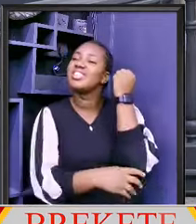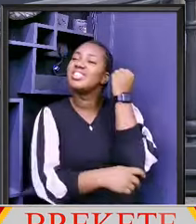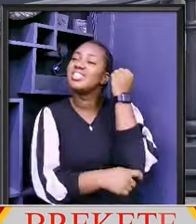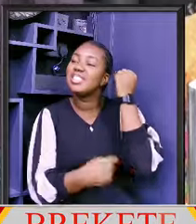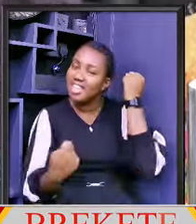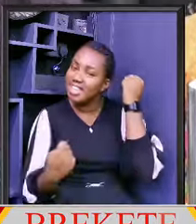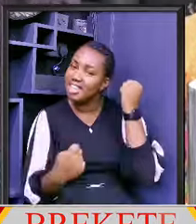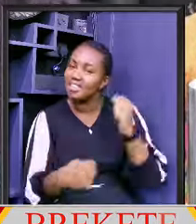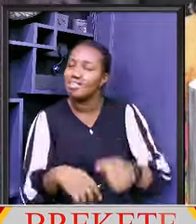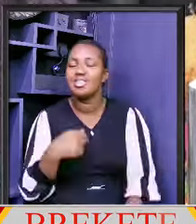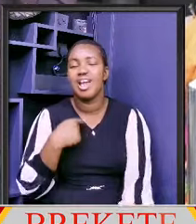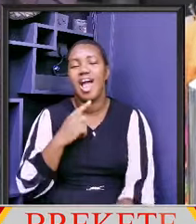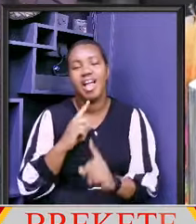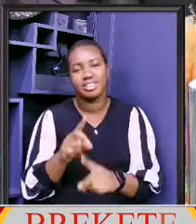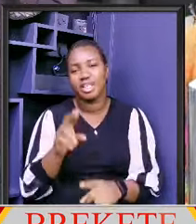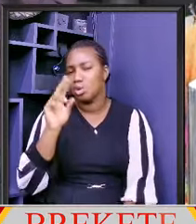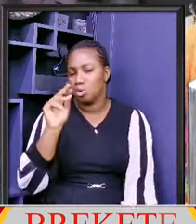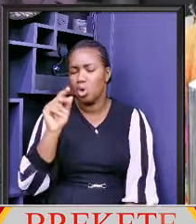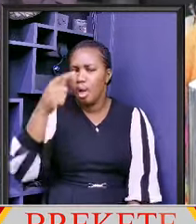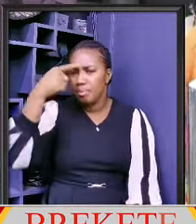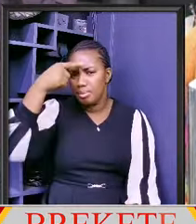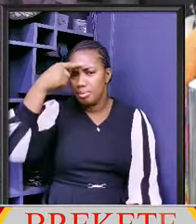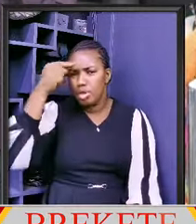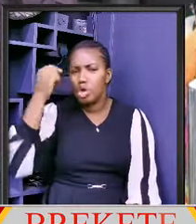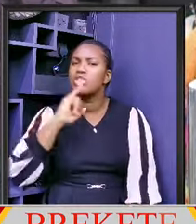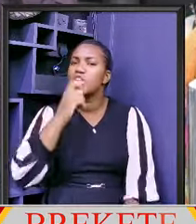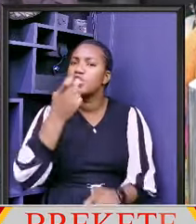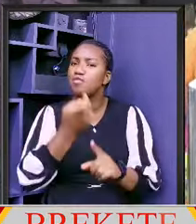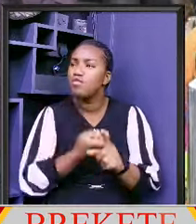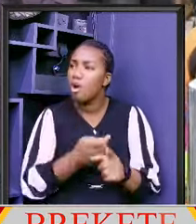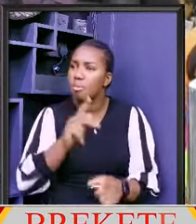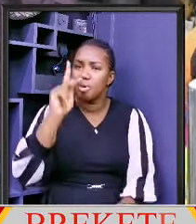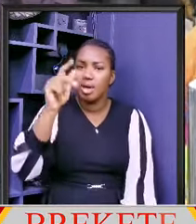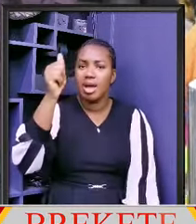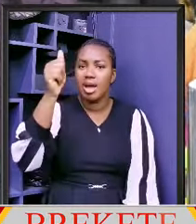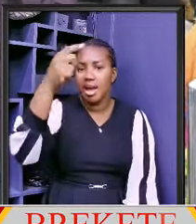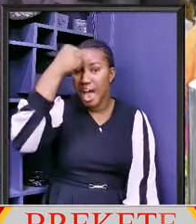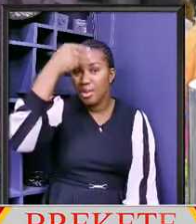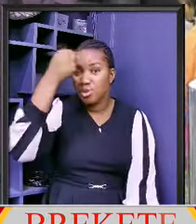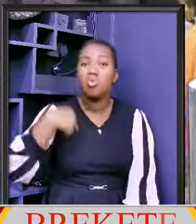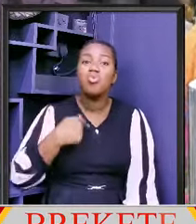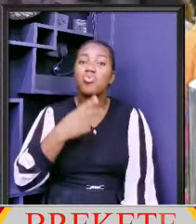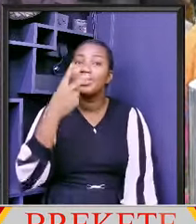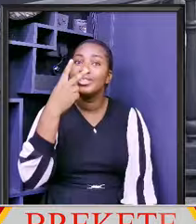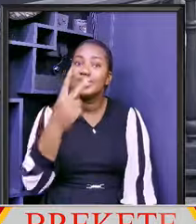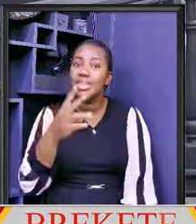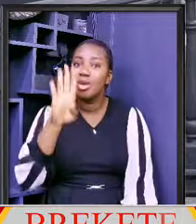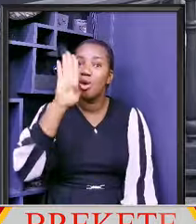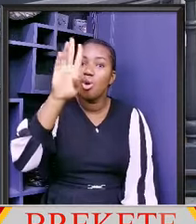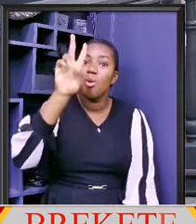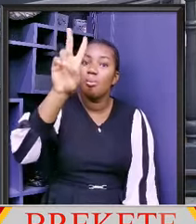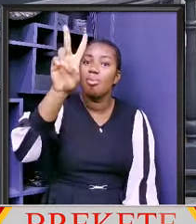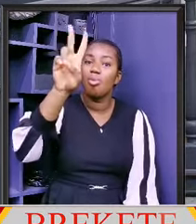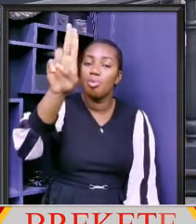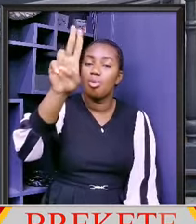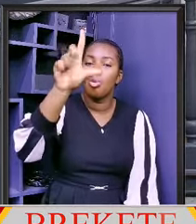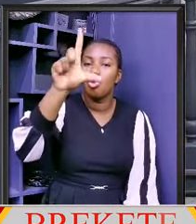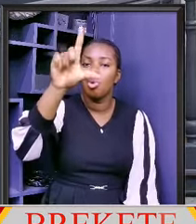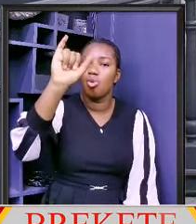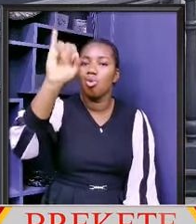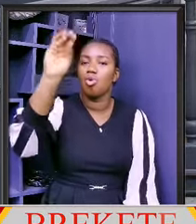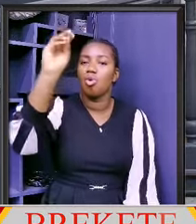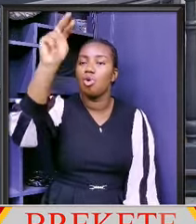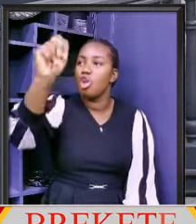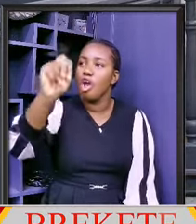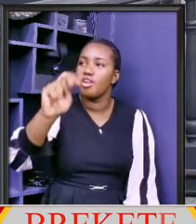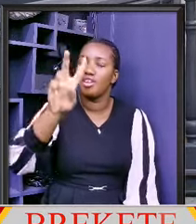Because now for Kano, we see bullion van for one person body.